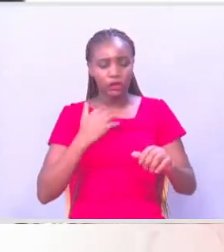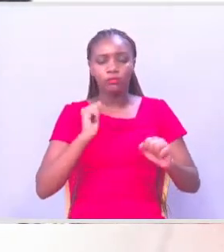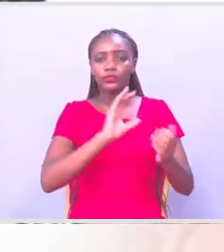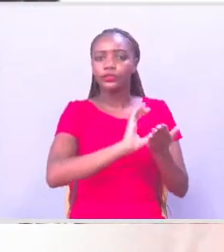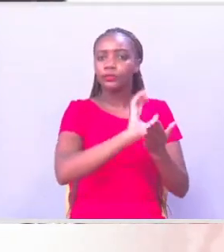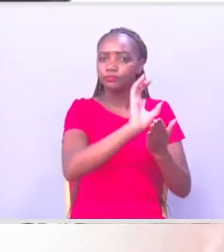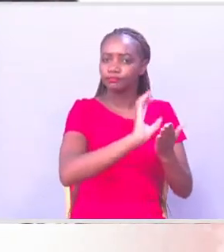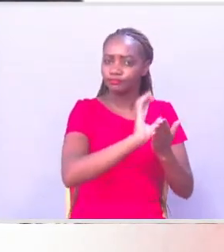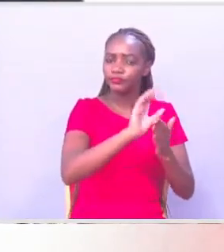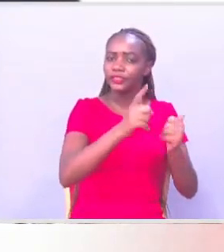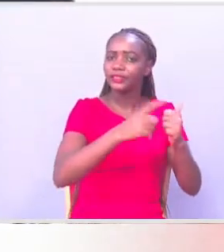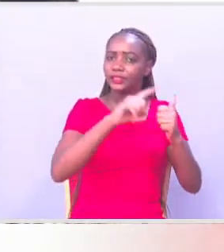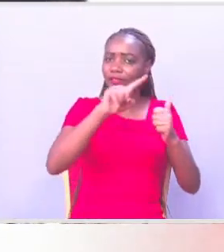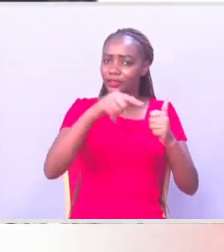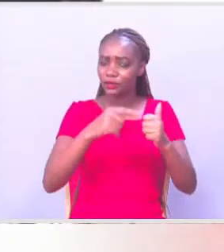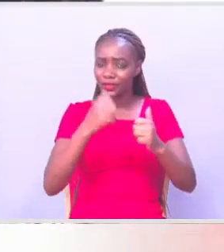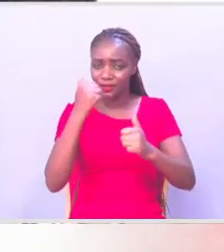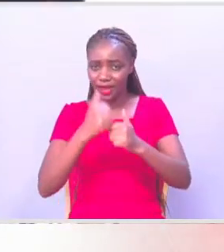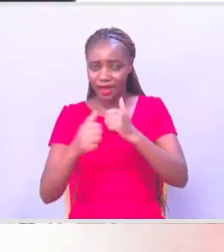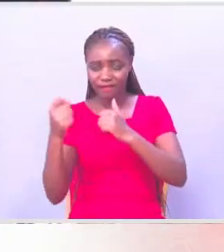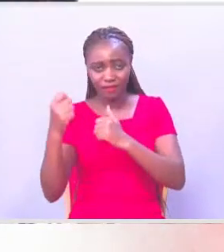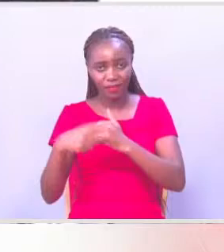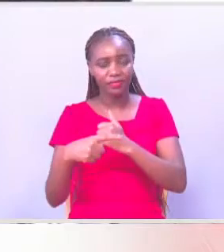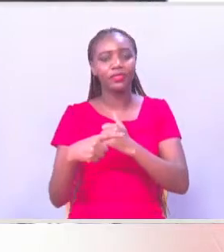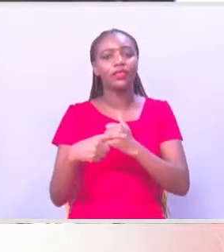kwa serikali shilingi 6,000.